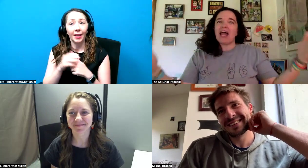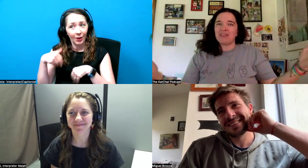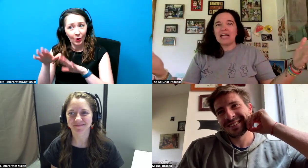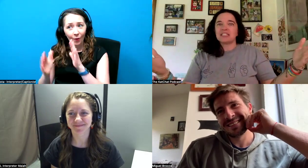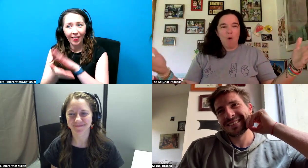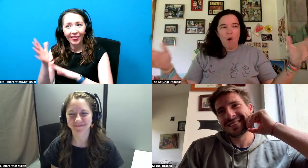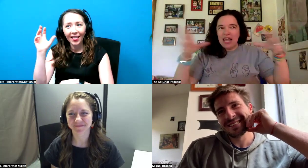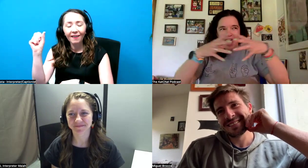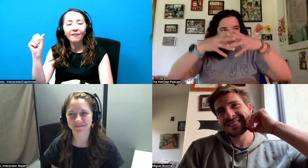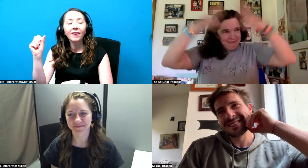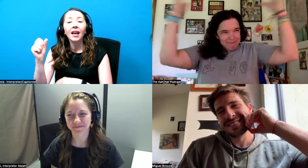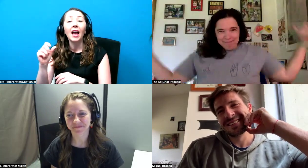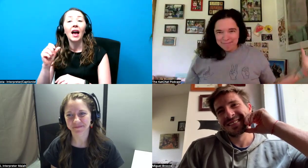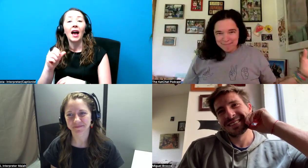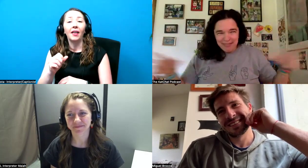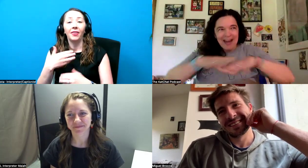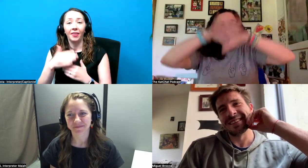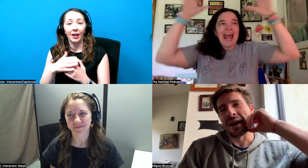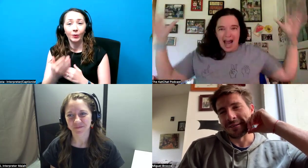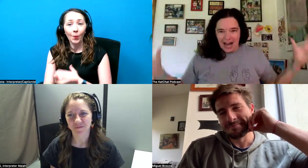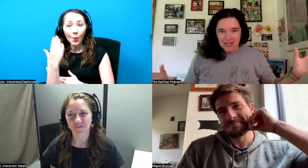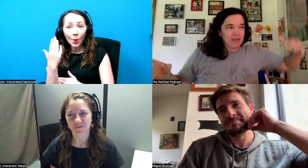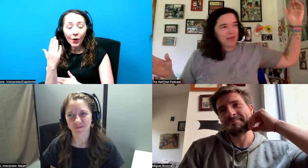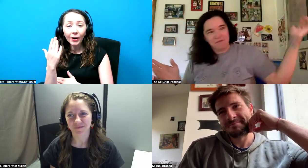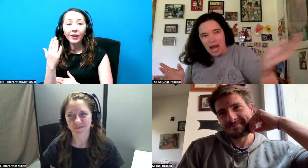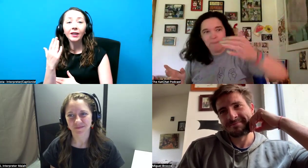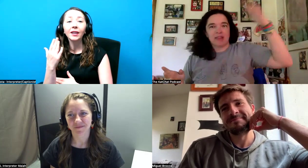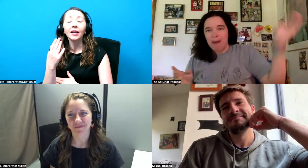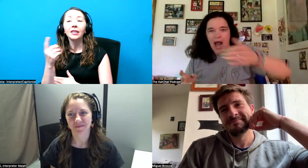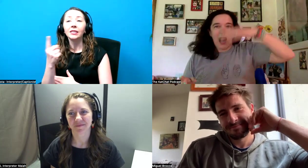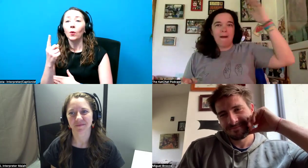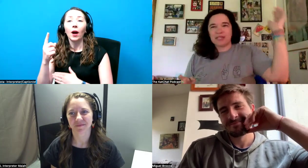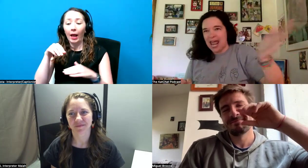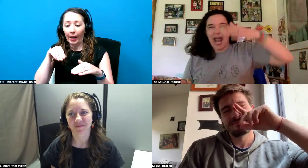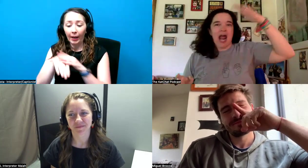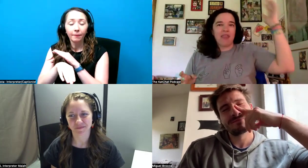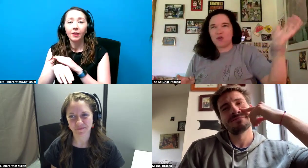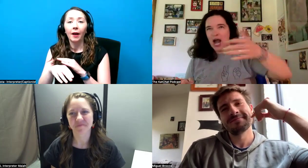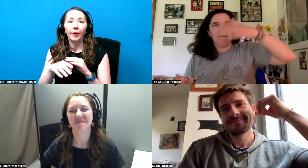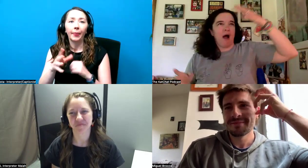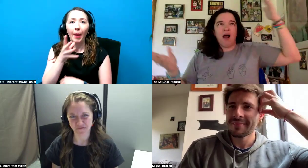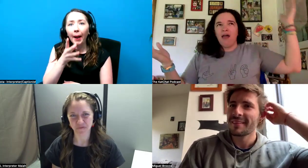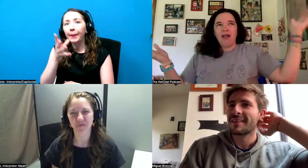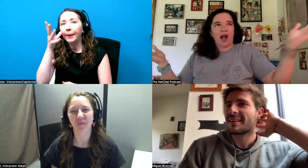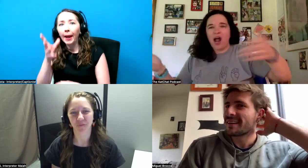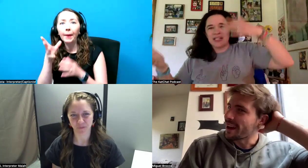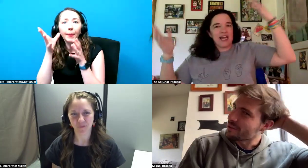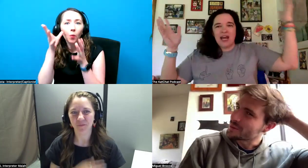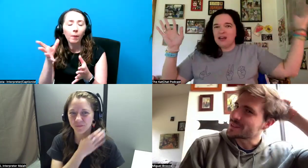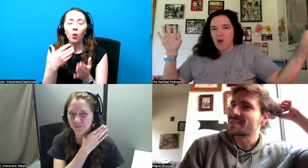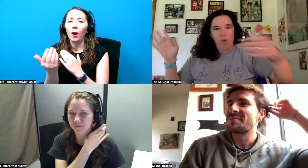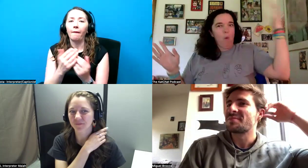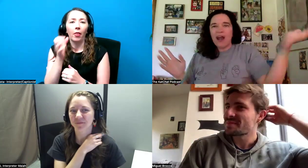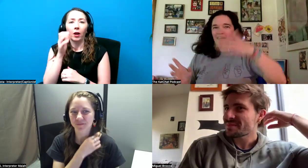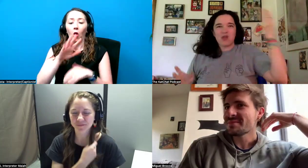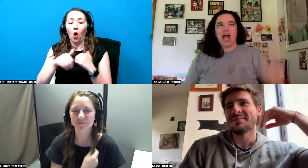And then the next morning, the cat yeah. come to the family, the mom, the dad, the grandma, the Every,